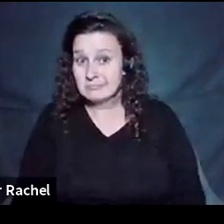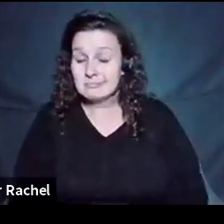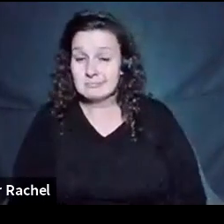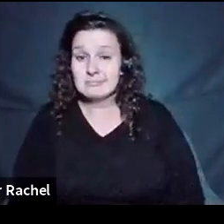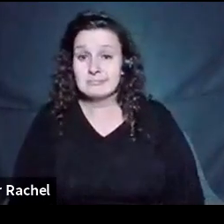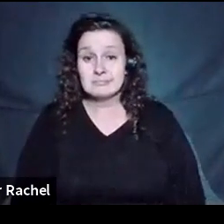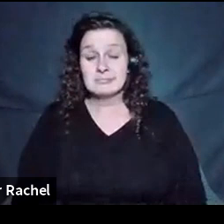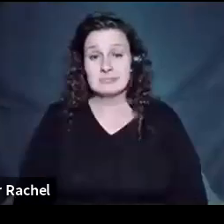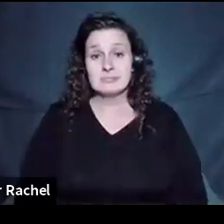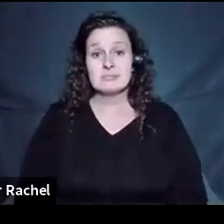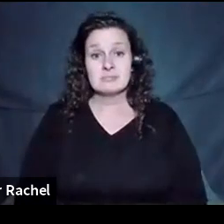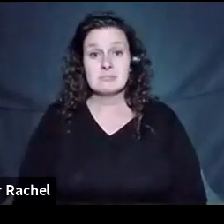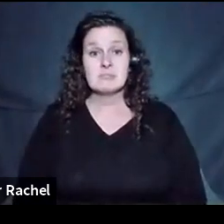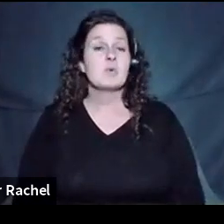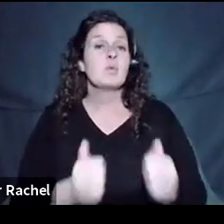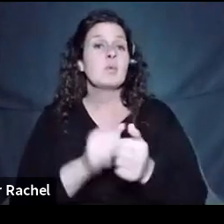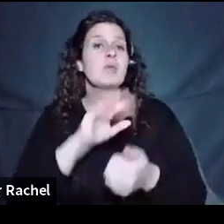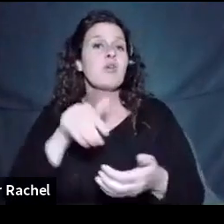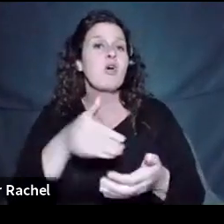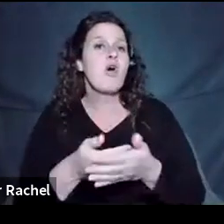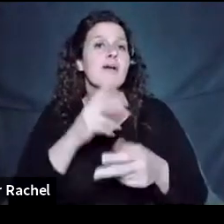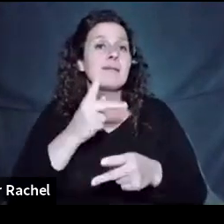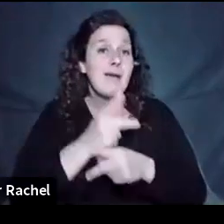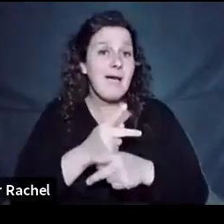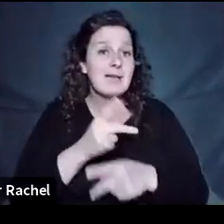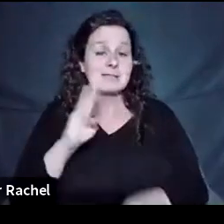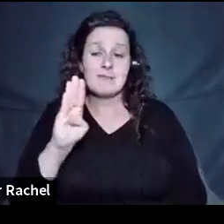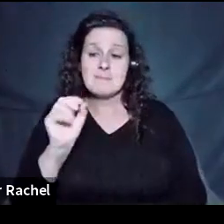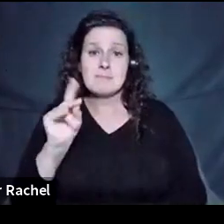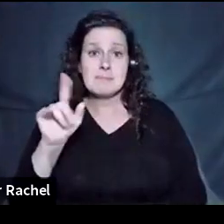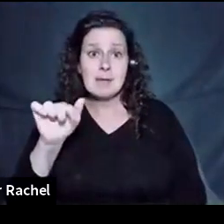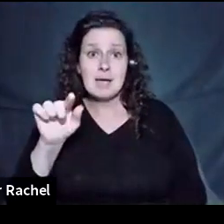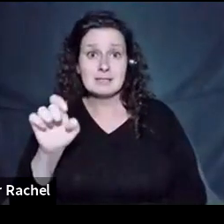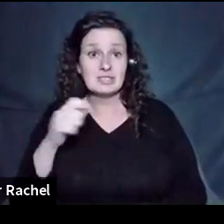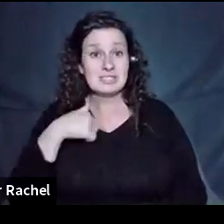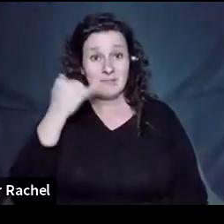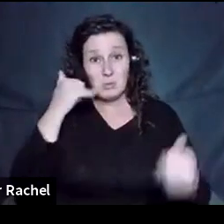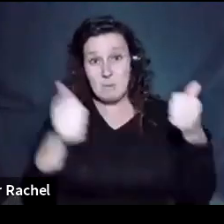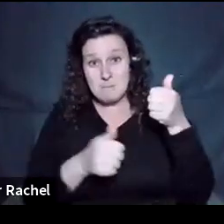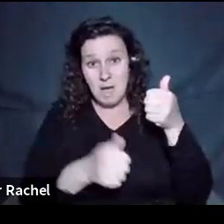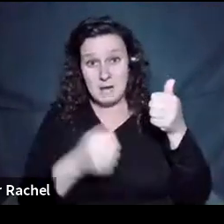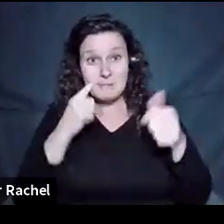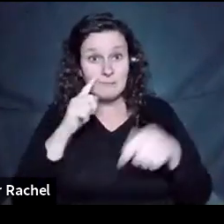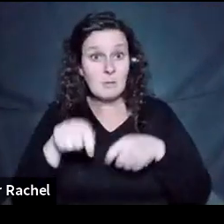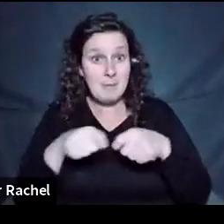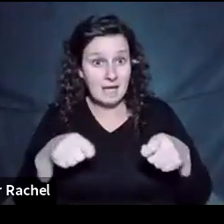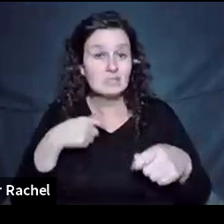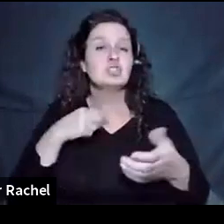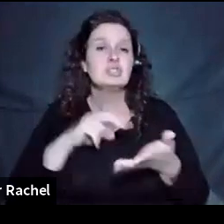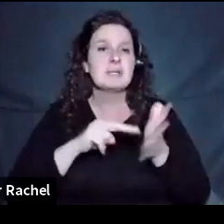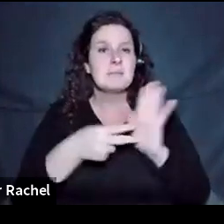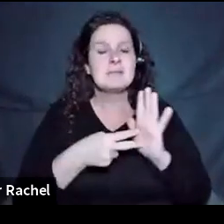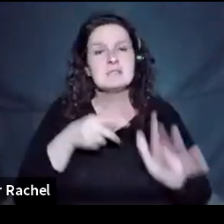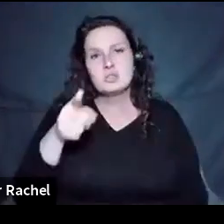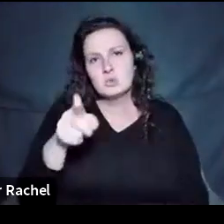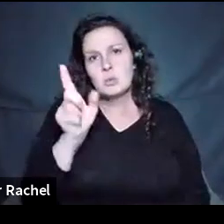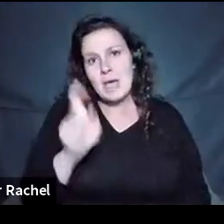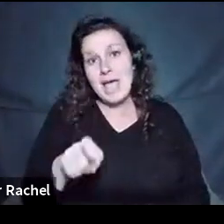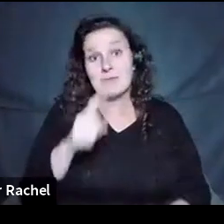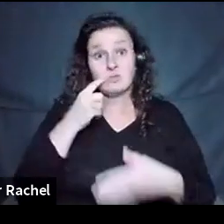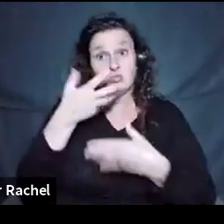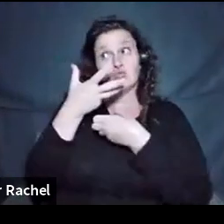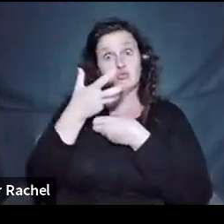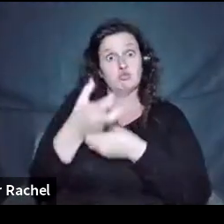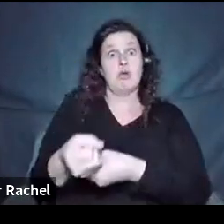With all types of bondage, especially because you're at the point where if you're bottoming for bondage, you're at a point where you need to trust the person